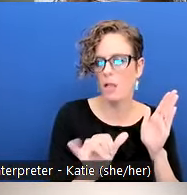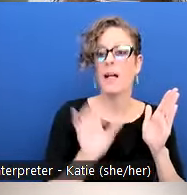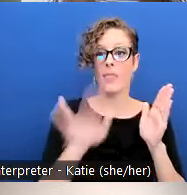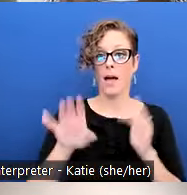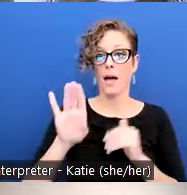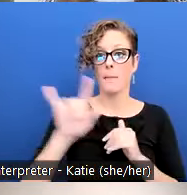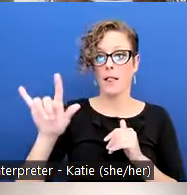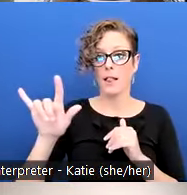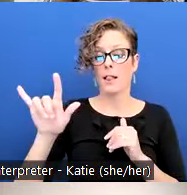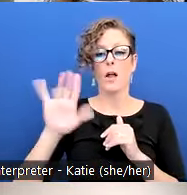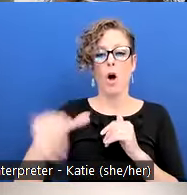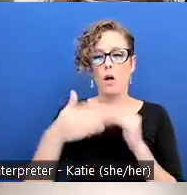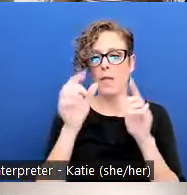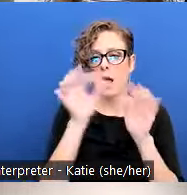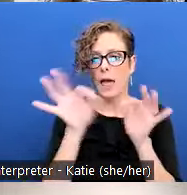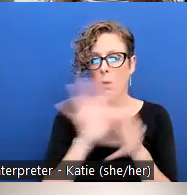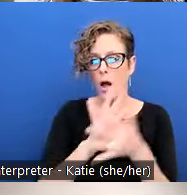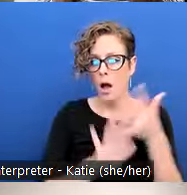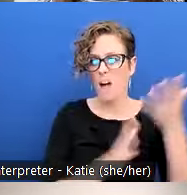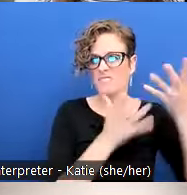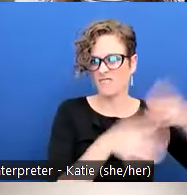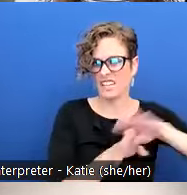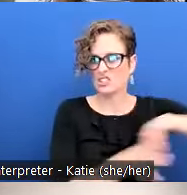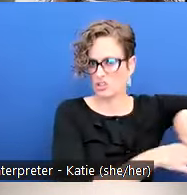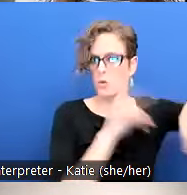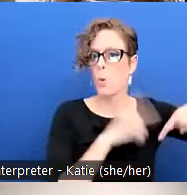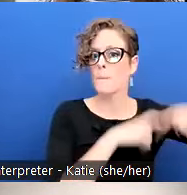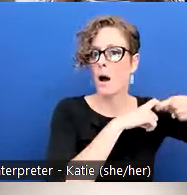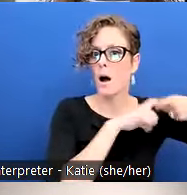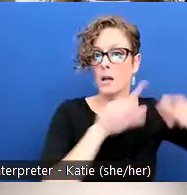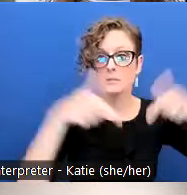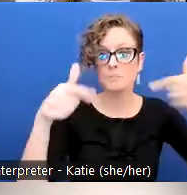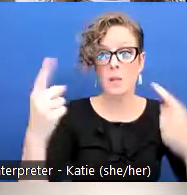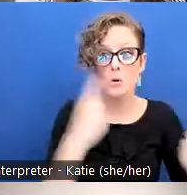there's questions on any of that so far.